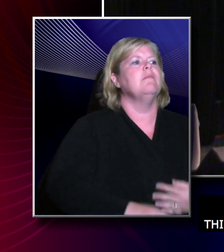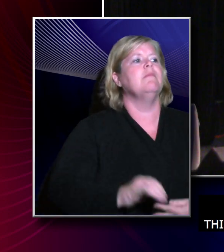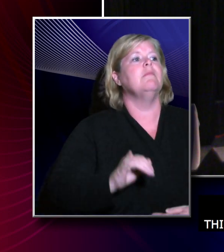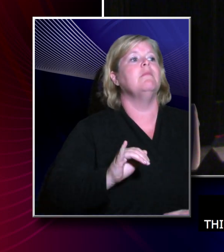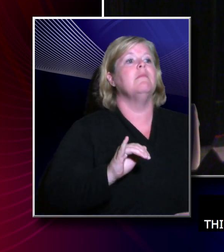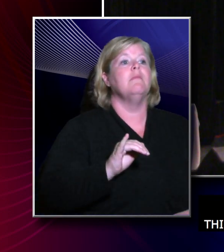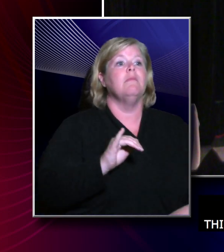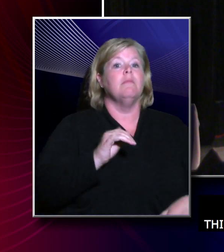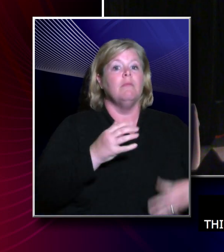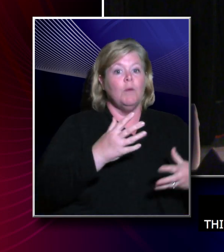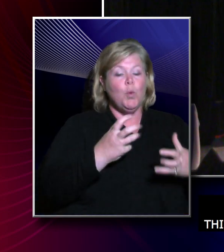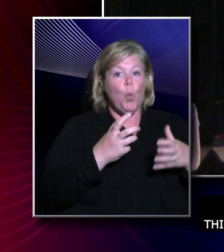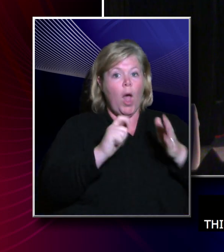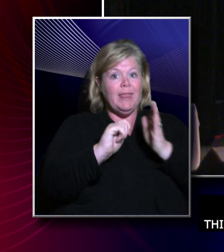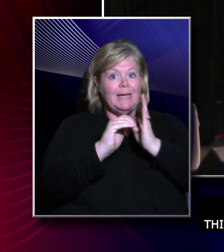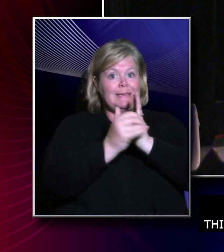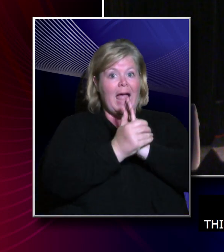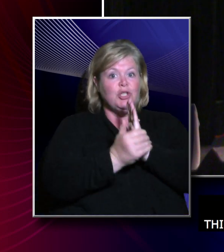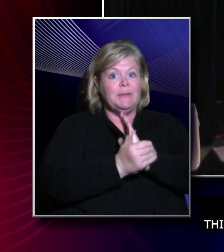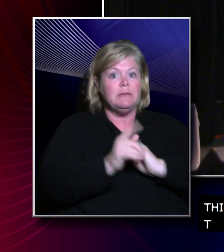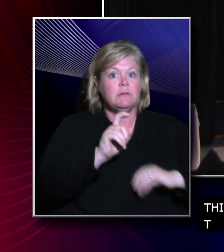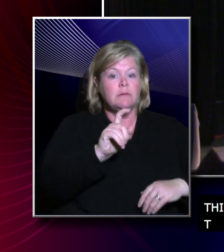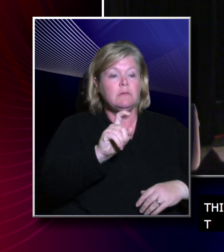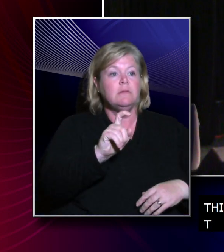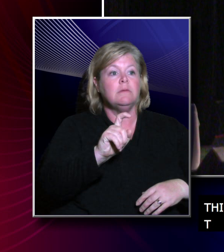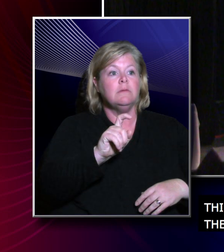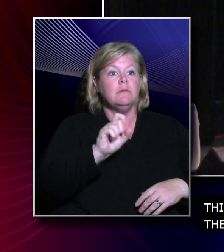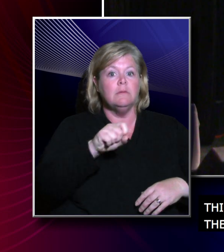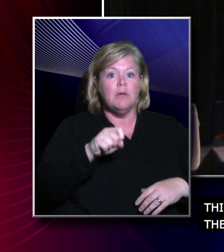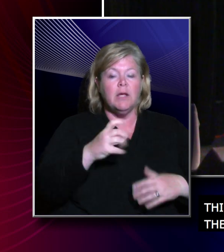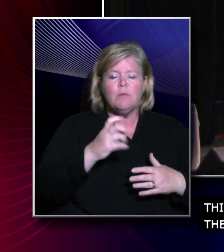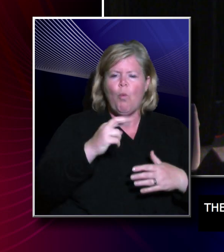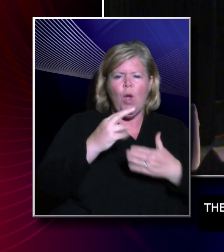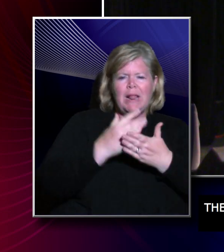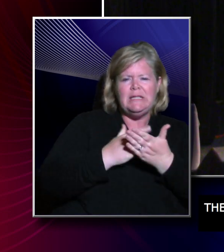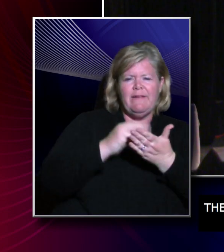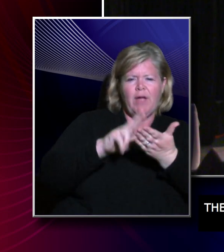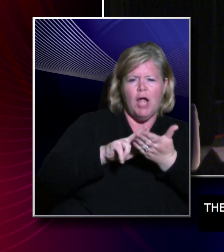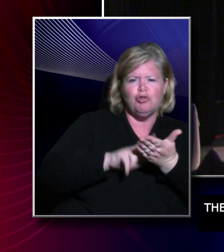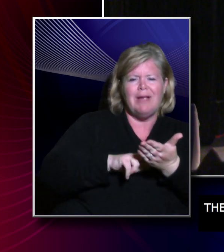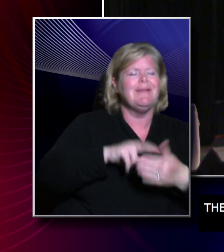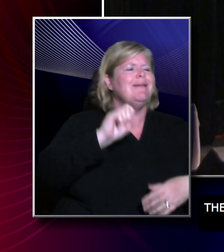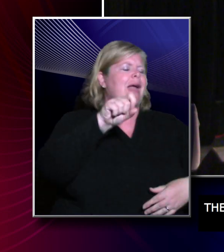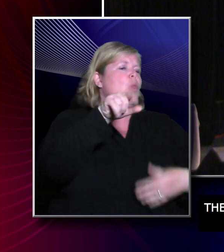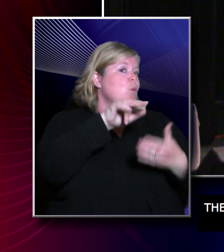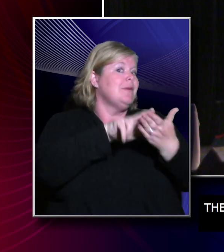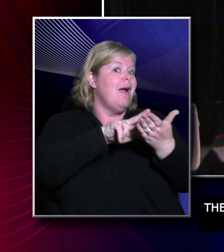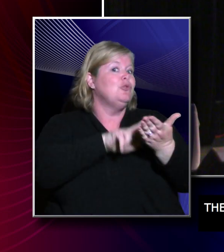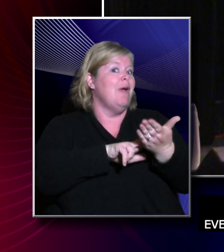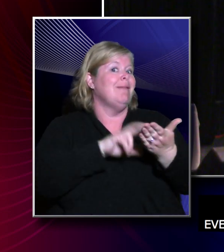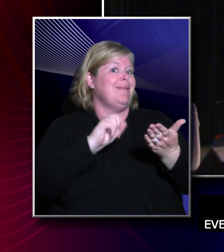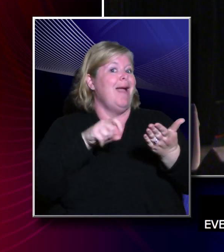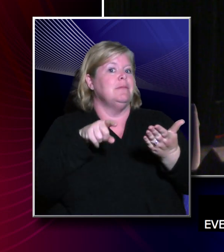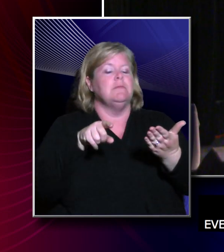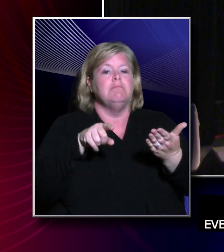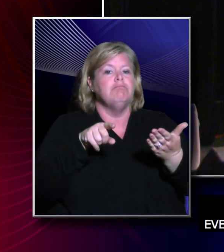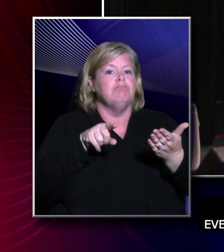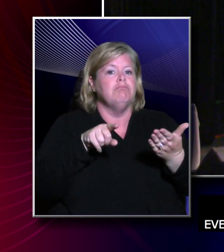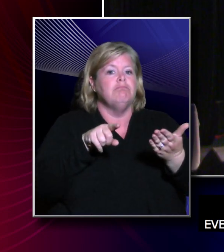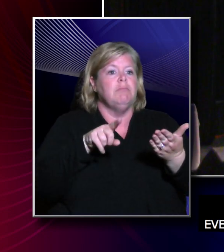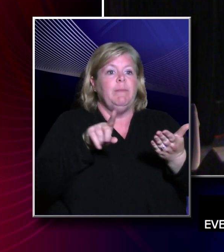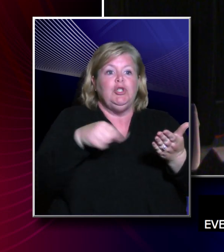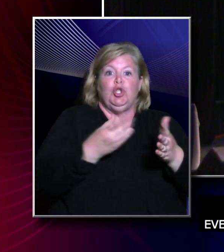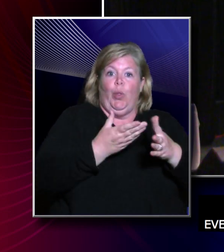Do you want the attachments? yeah, the attachments He would wants be, the contracts. and those contracts, I think, even if it's just through the finance group, would